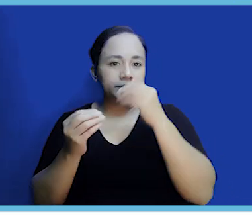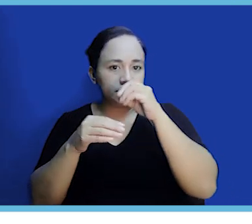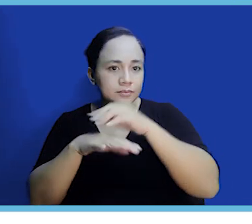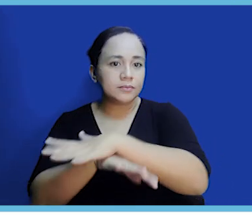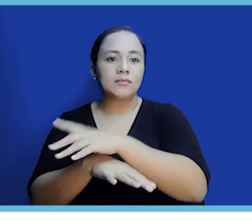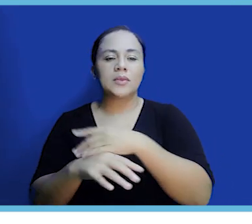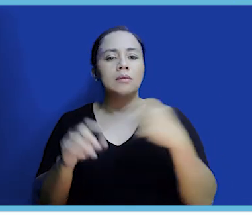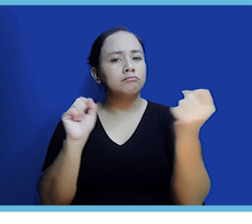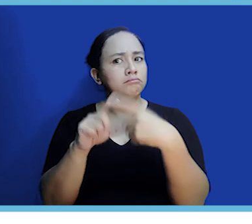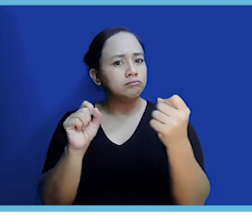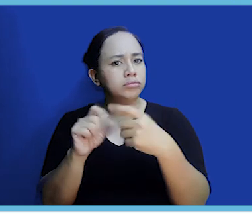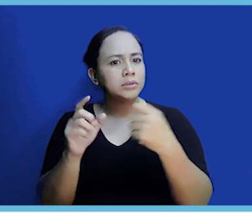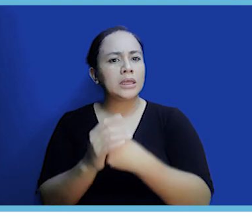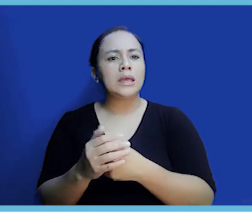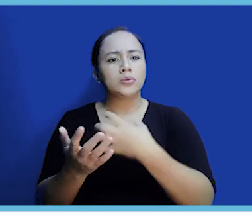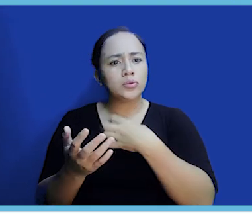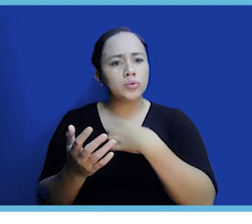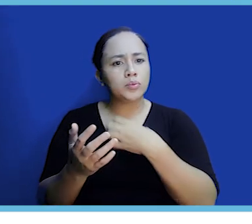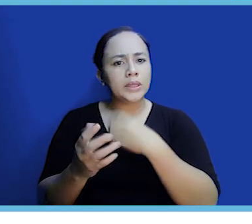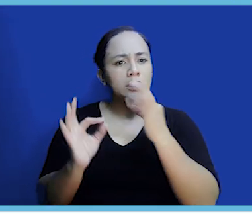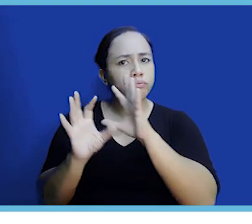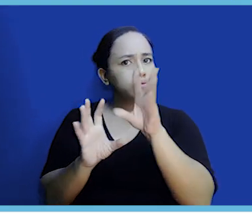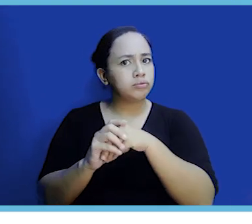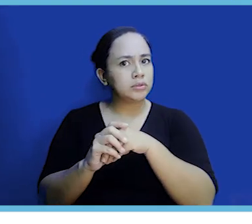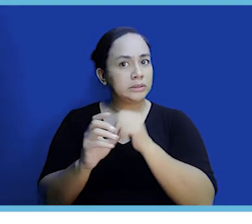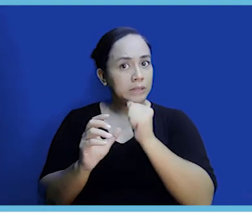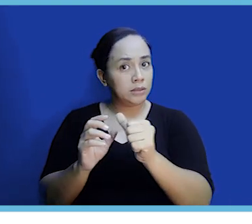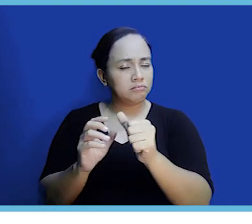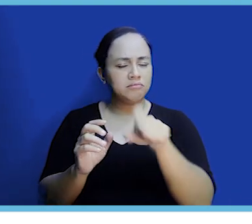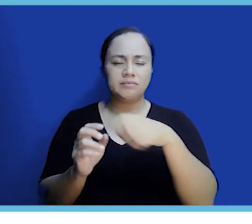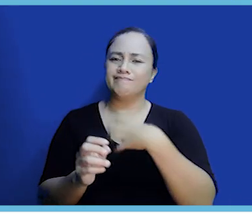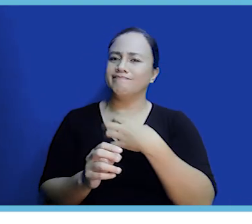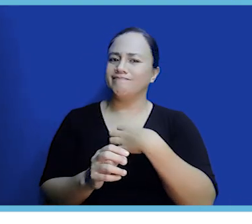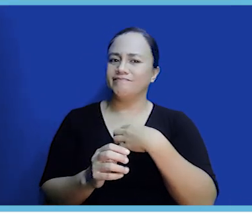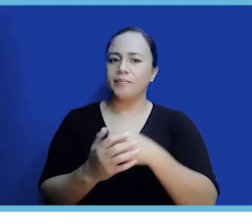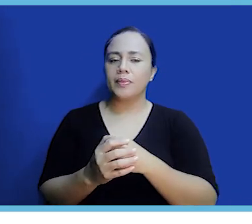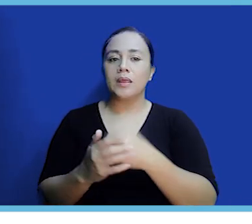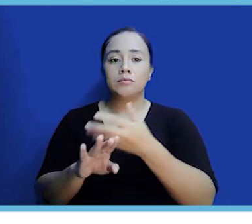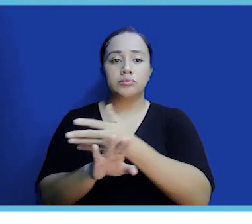opinions, influence, give feedback, and complain if participation is denied.